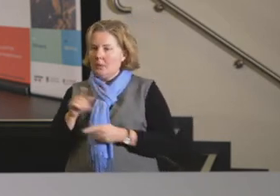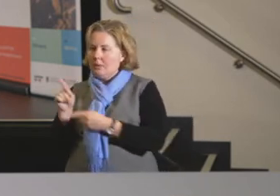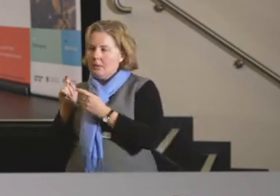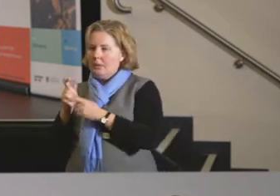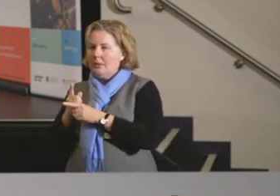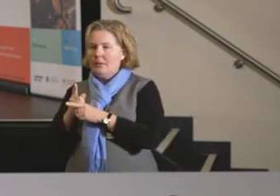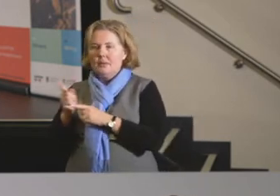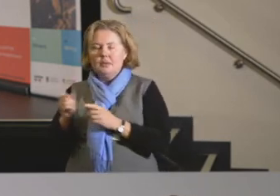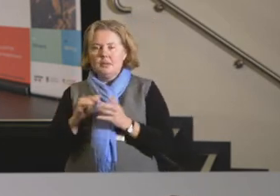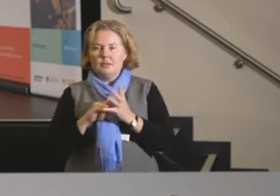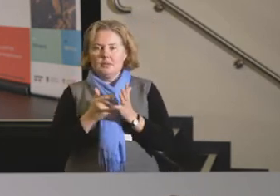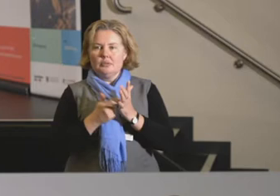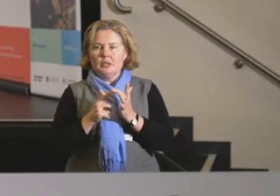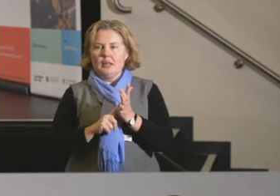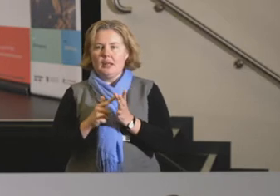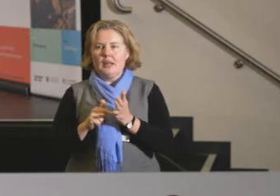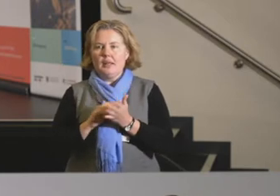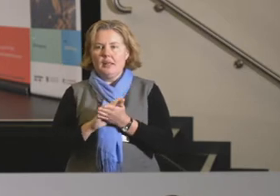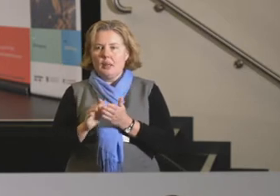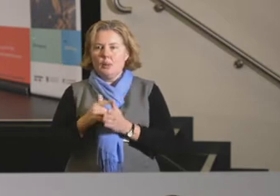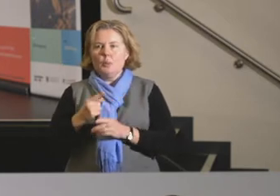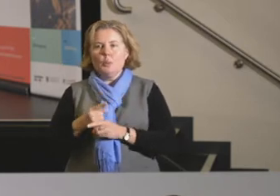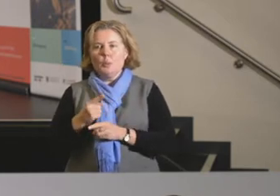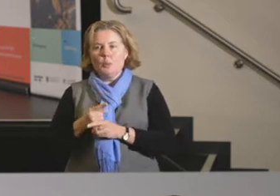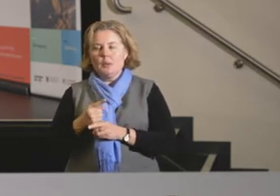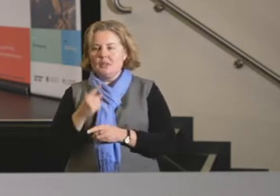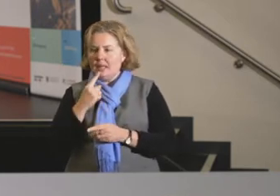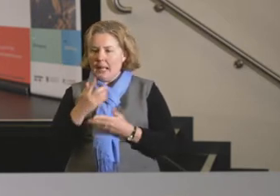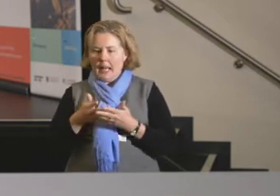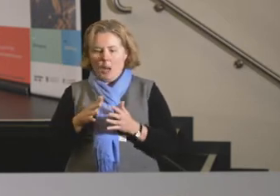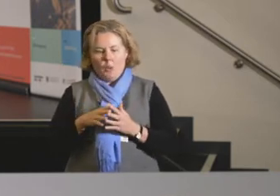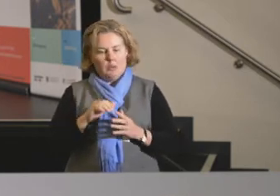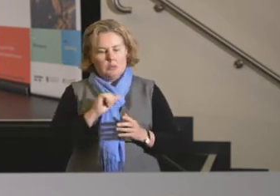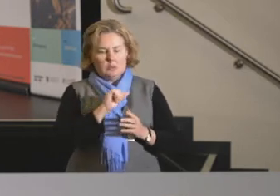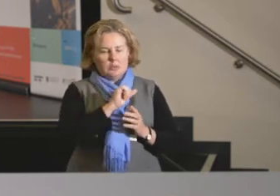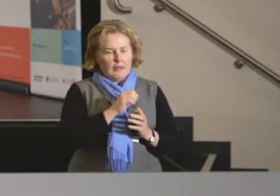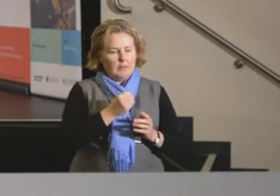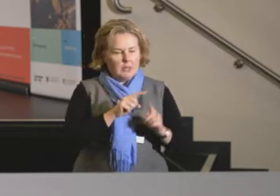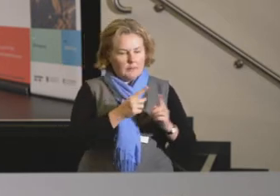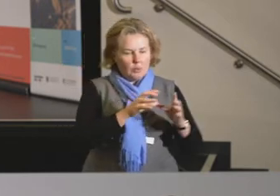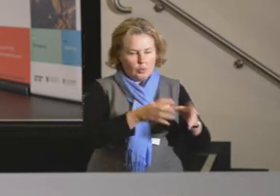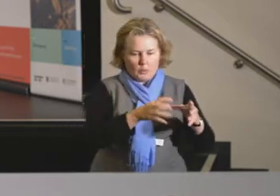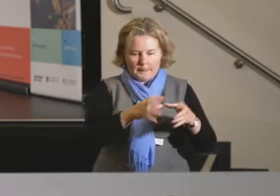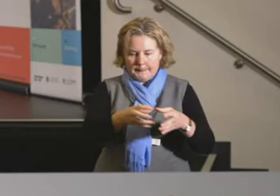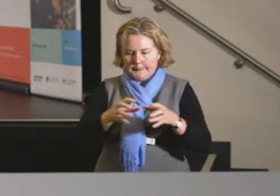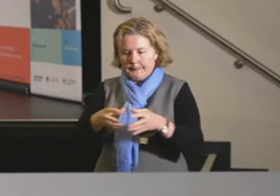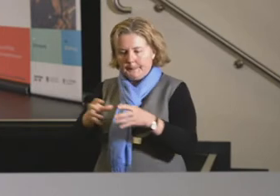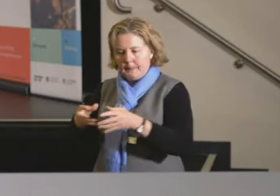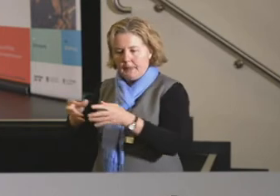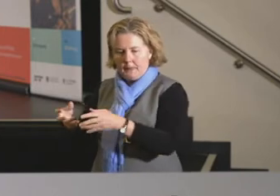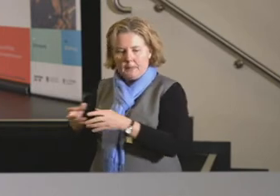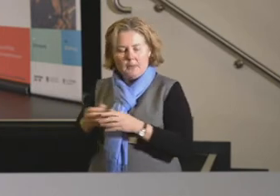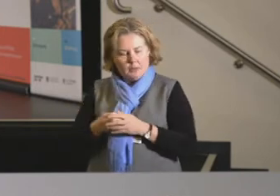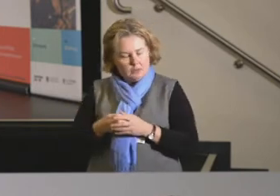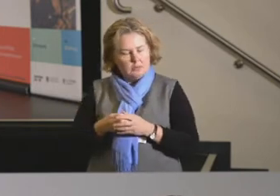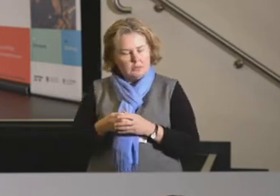others have talked about, which is really then how do we get these intersectional alliances? How do we create a narrative that reframes? How do we get